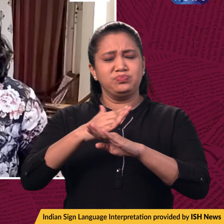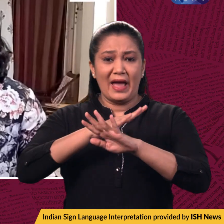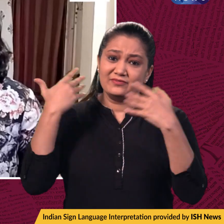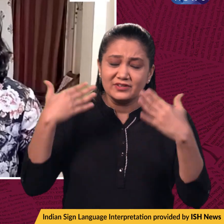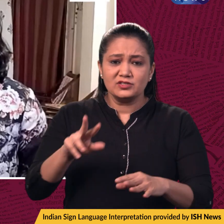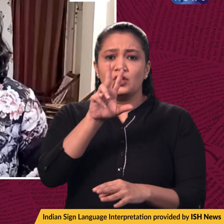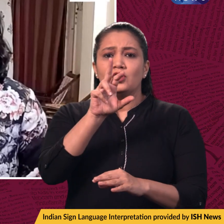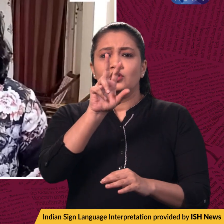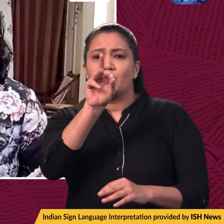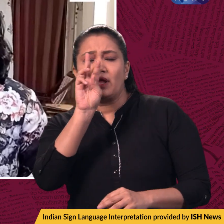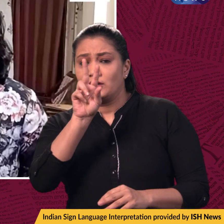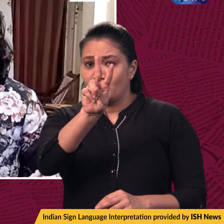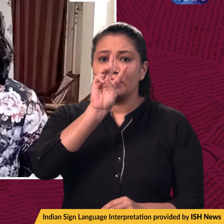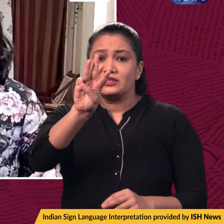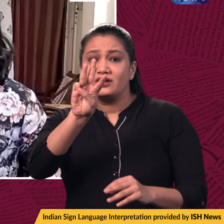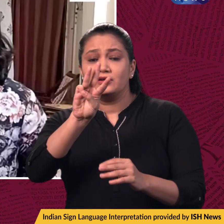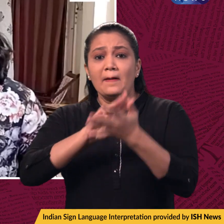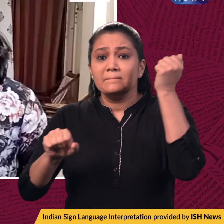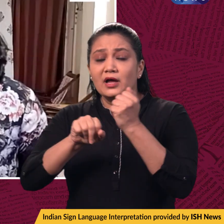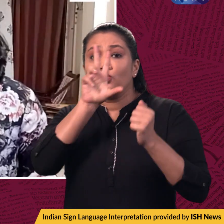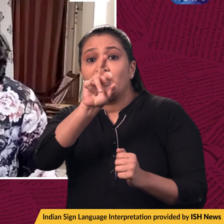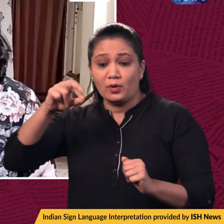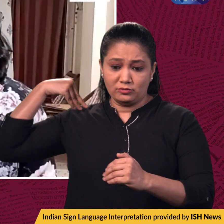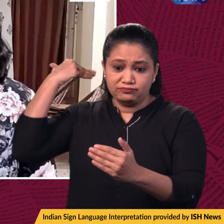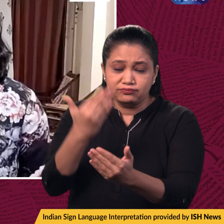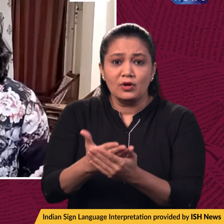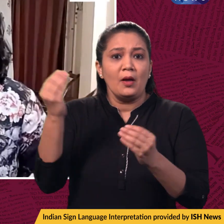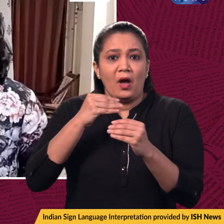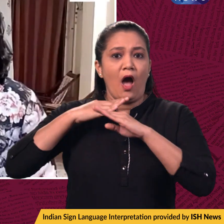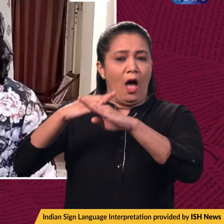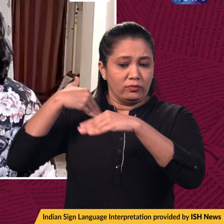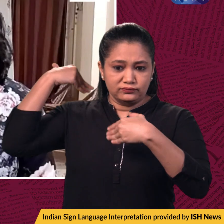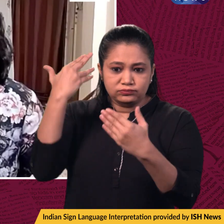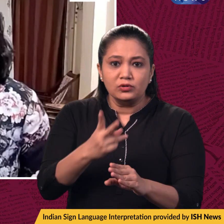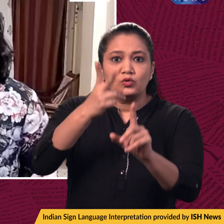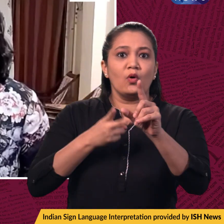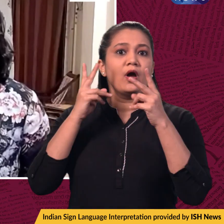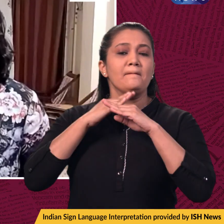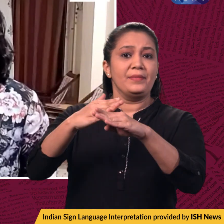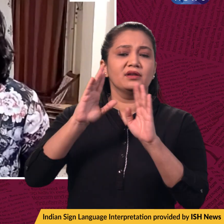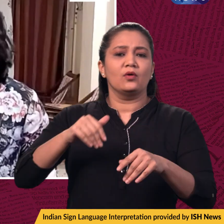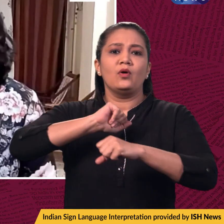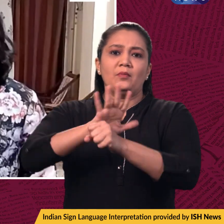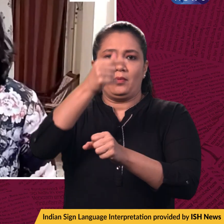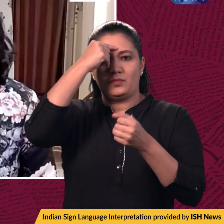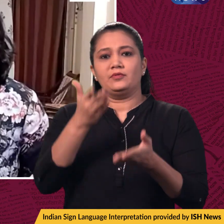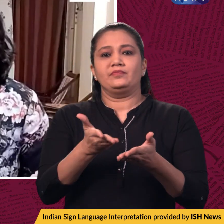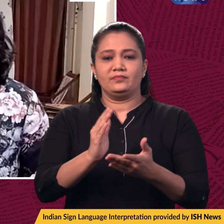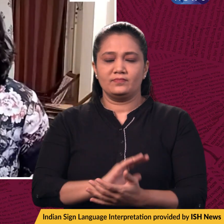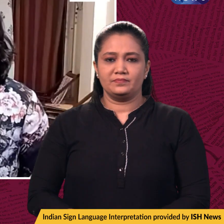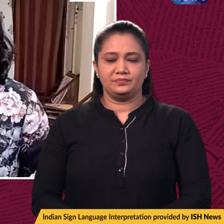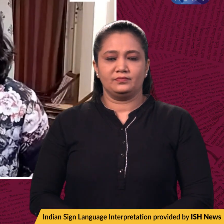week starting the 23rd of March 2020. Now, the ban stretched for nearly 2 years because of the